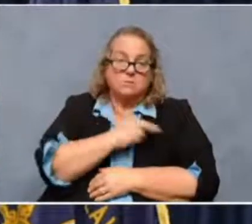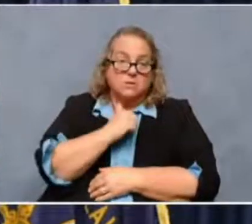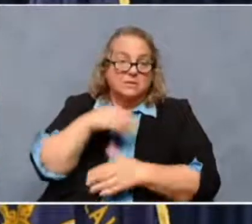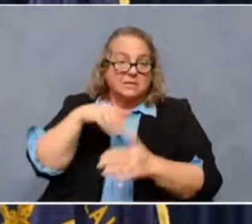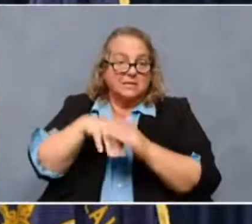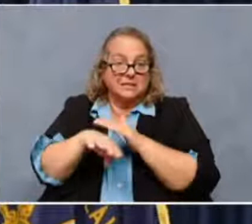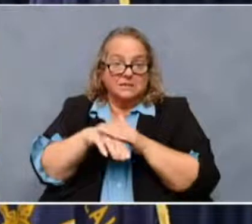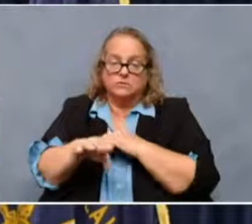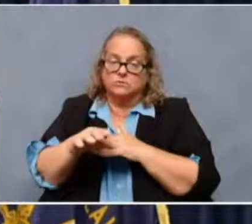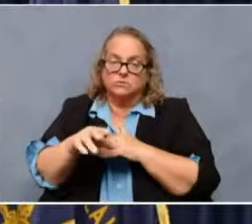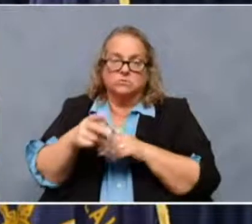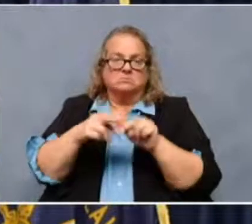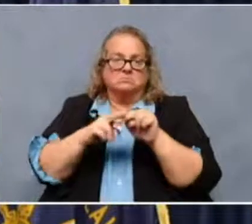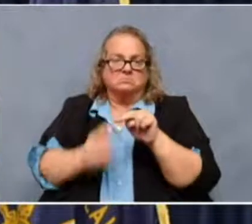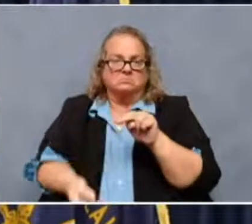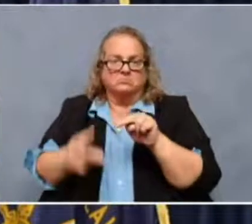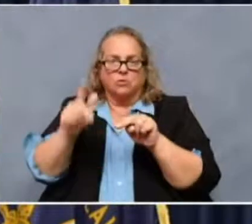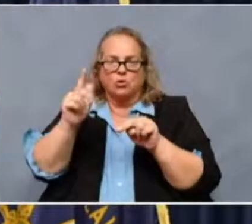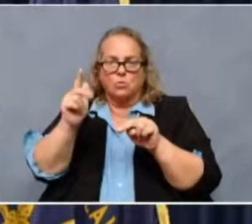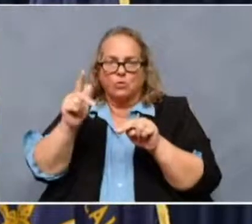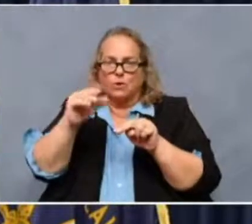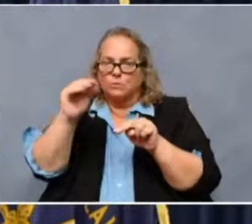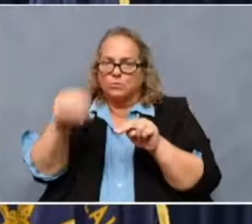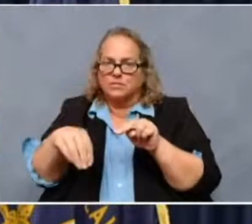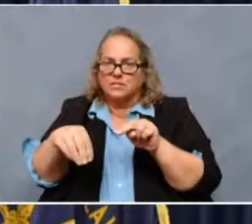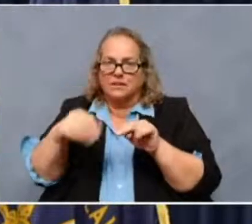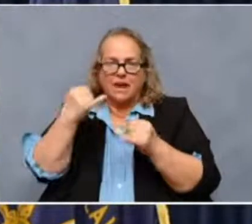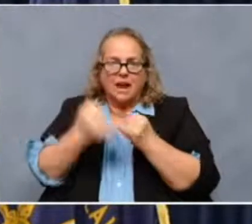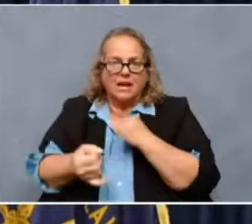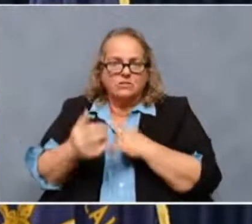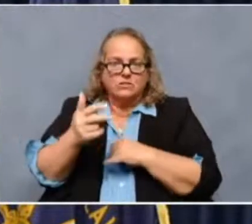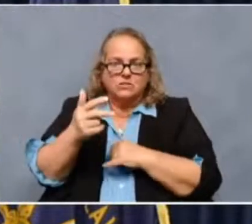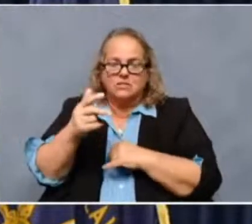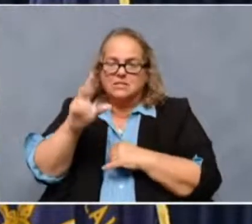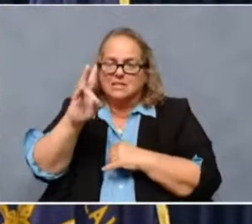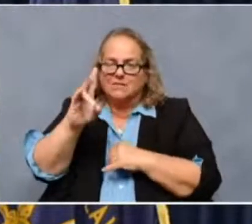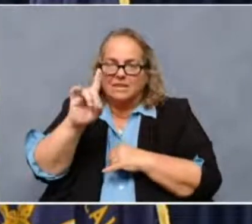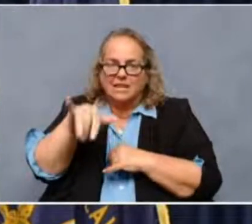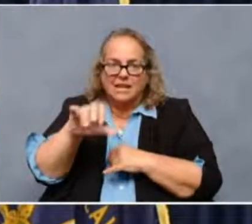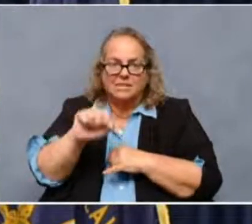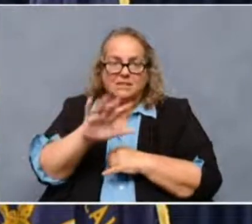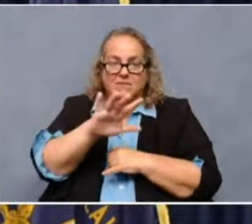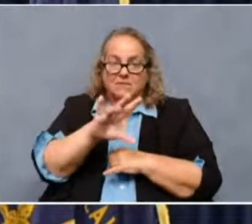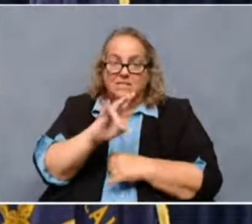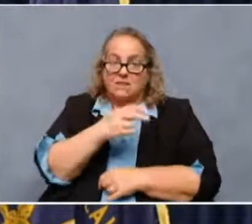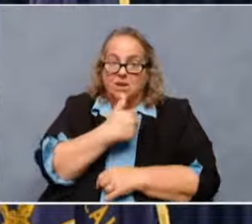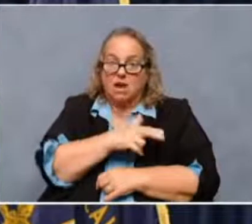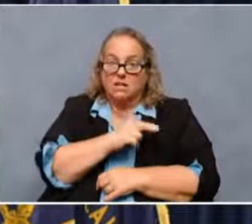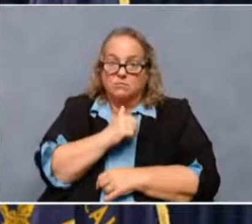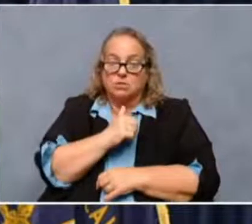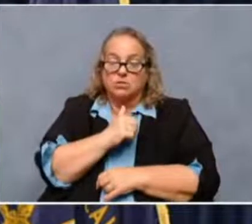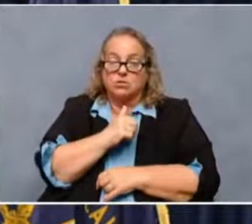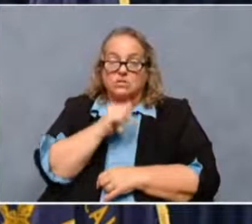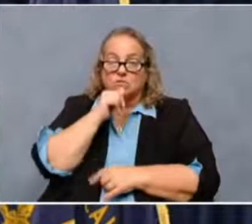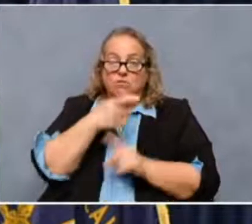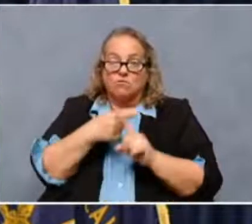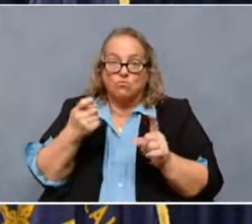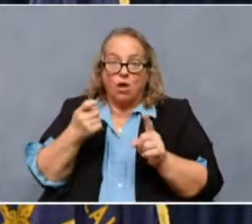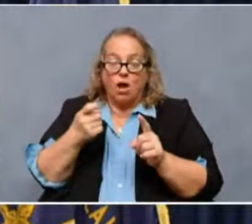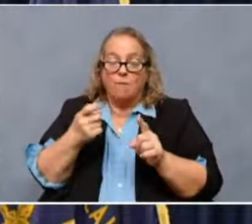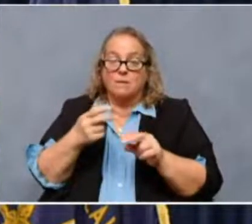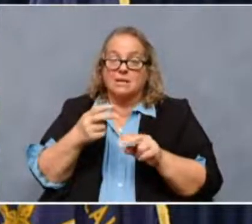23% over the last 7 days. 57 hospitals suffering from critical staffing